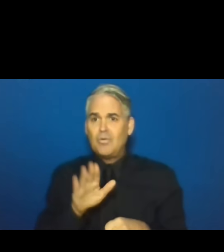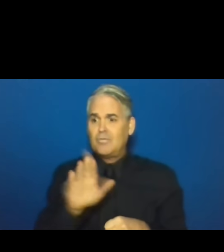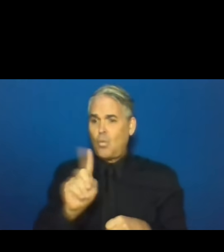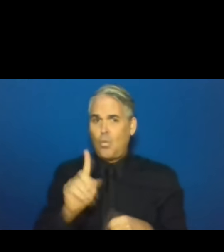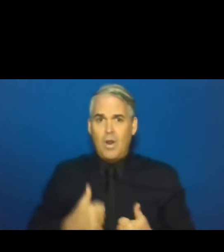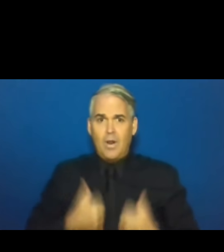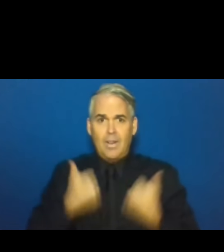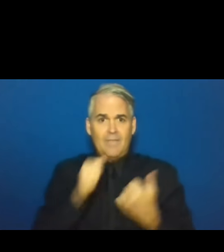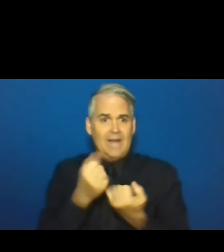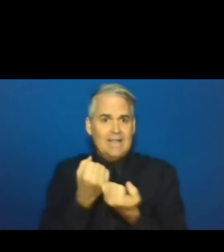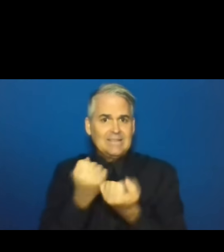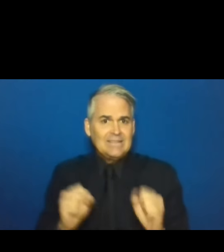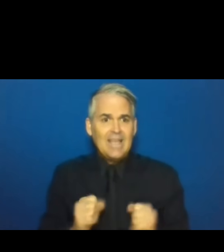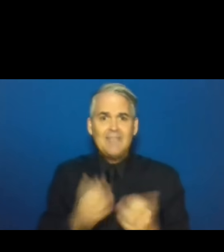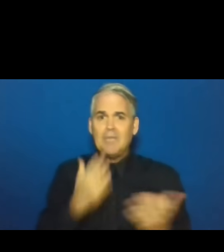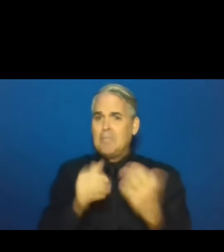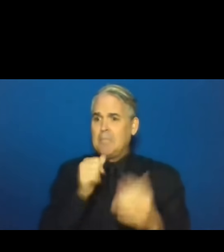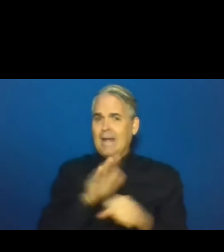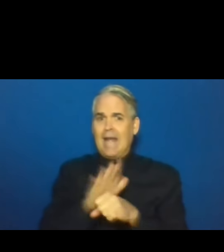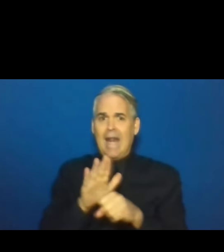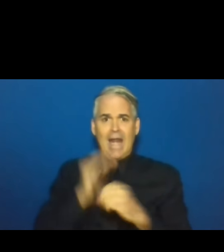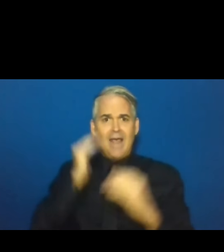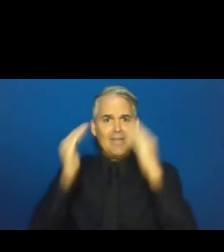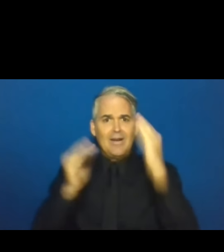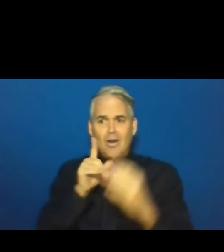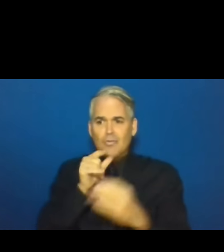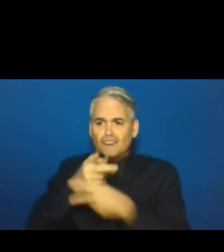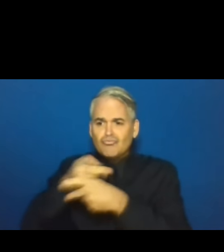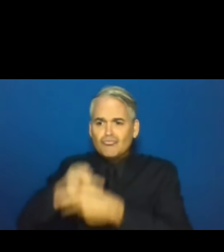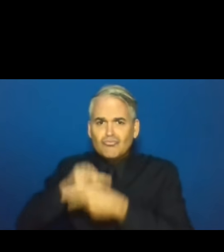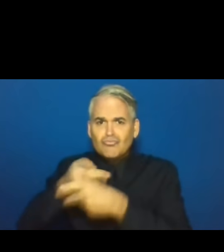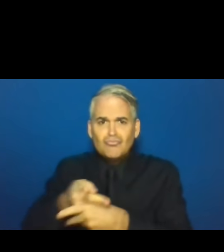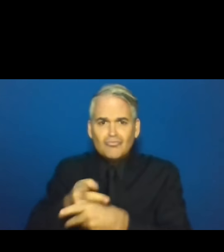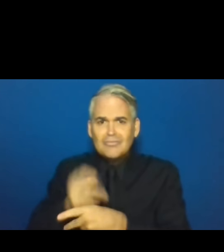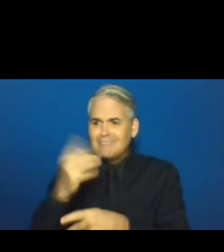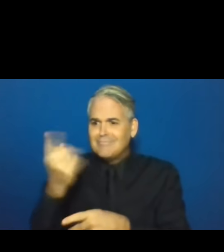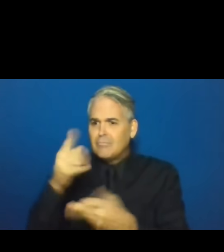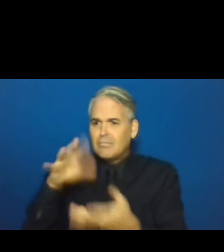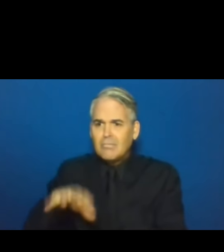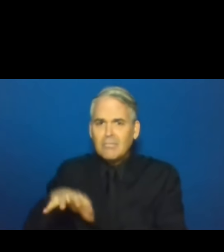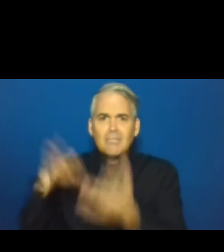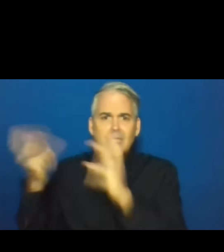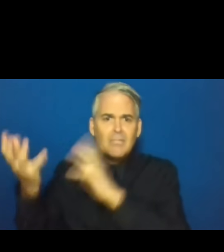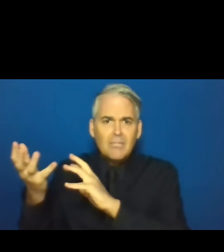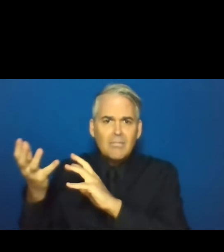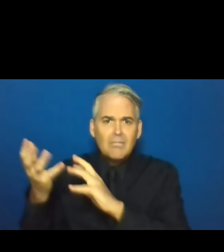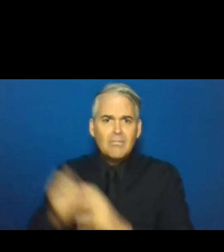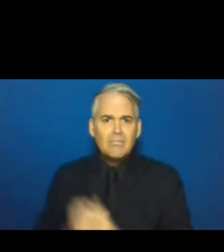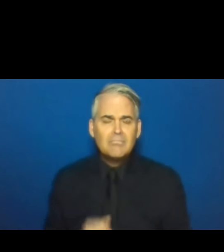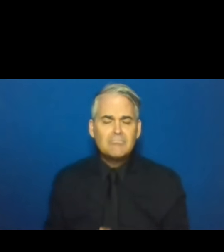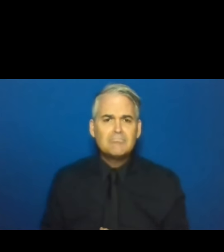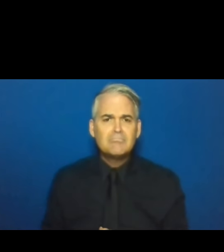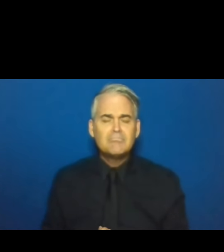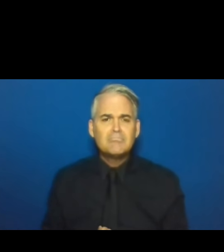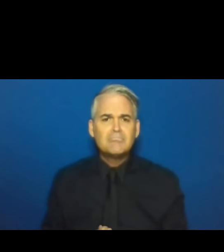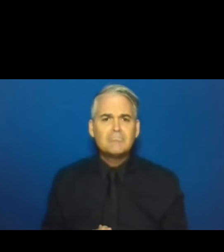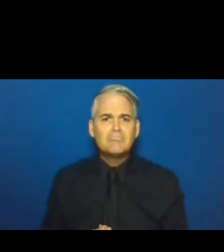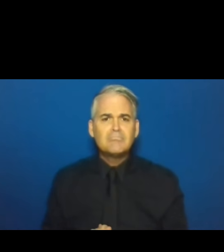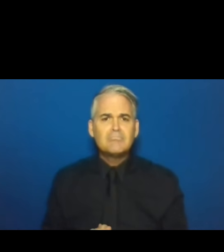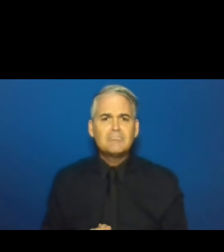caring adults who can intervene immediately if something isn't right in over the last 8 months. We've talked about